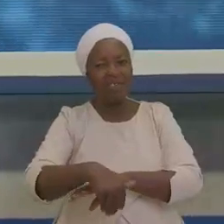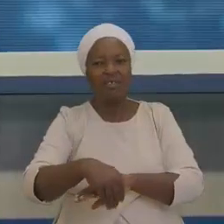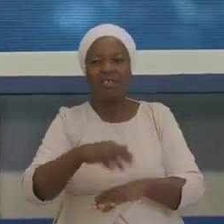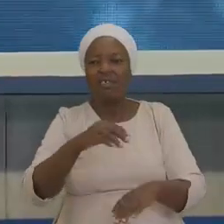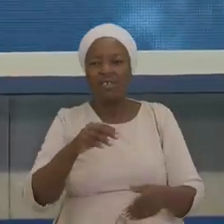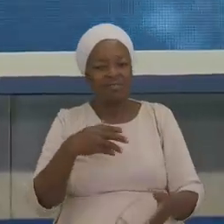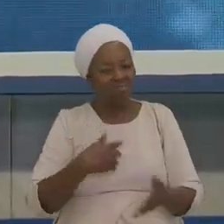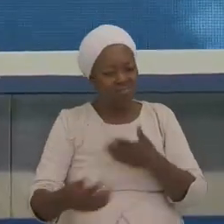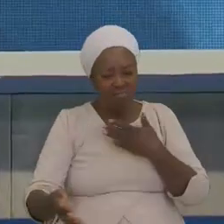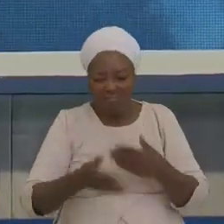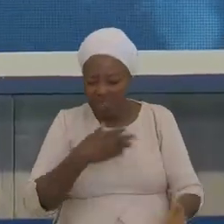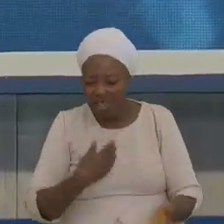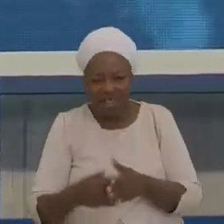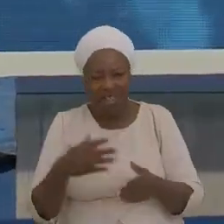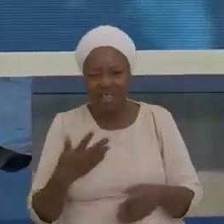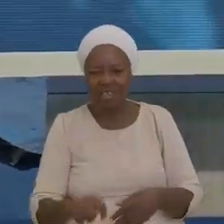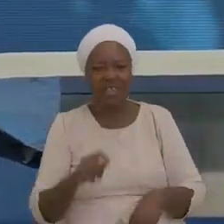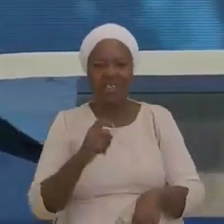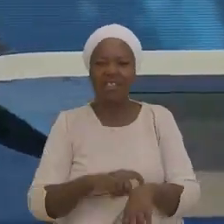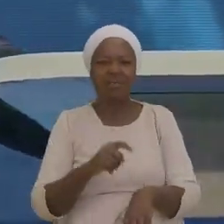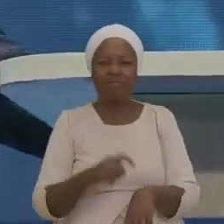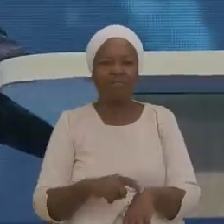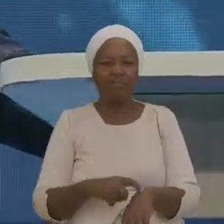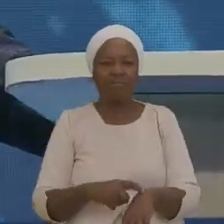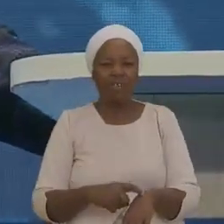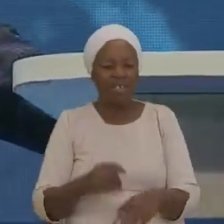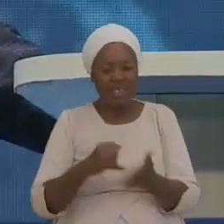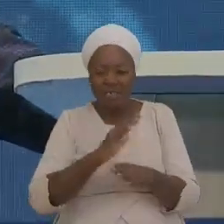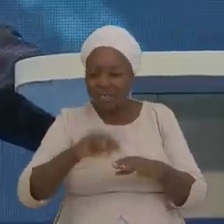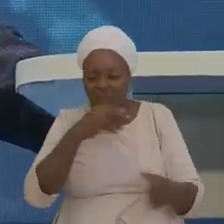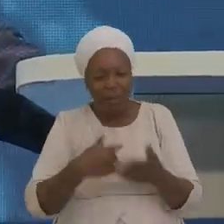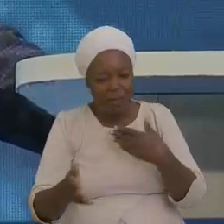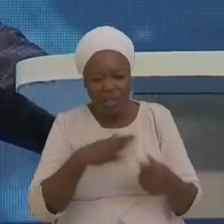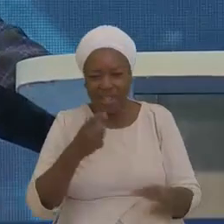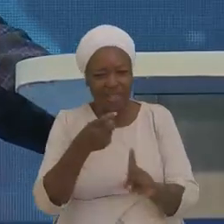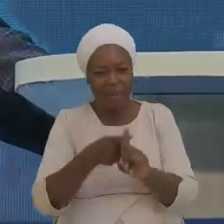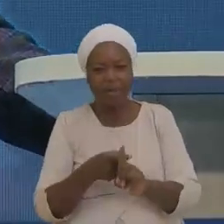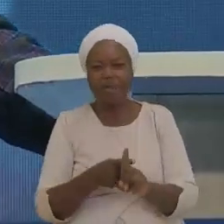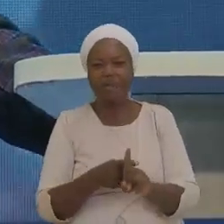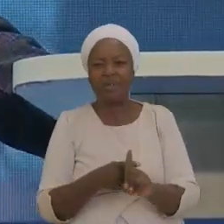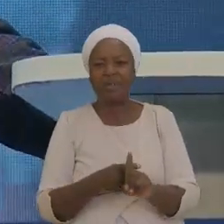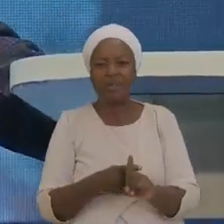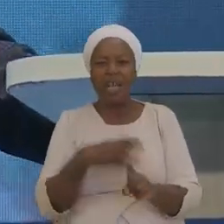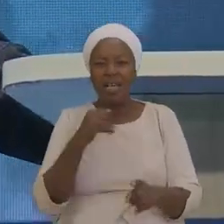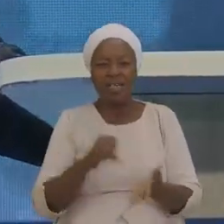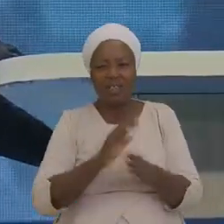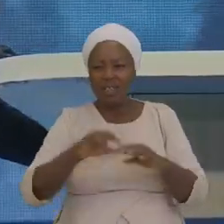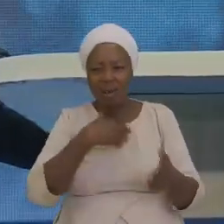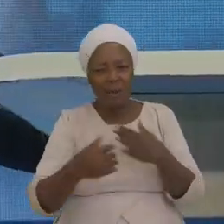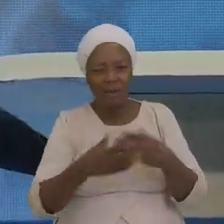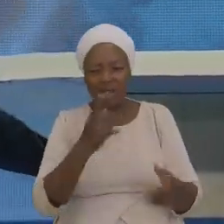matter the time. Doesn't matter the month. Doesn't matter the